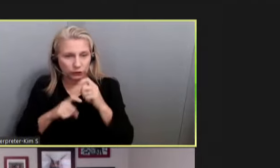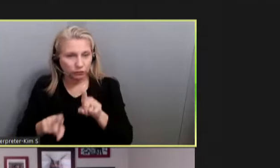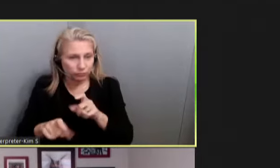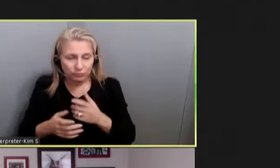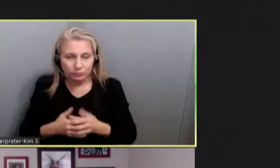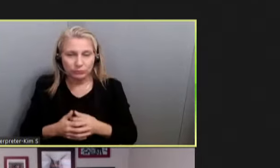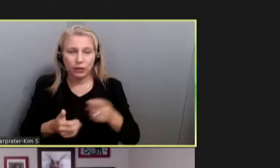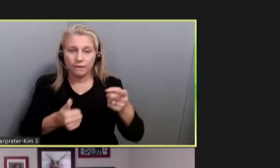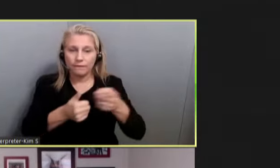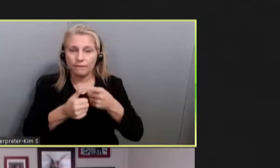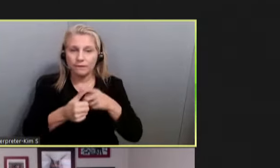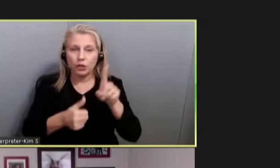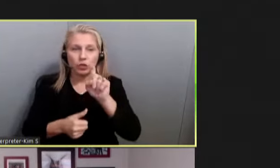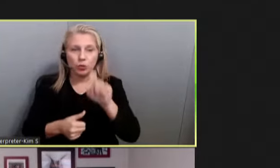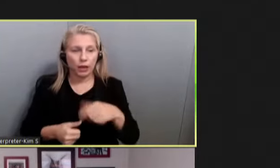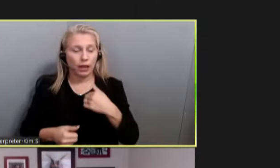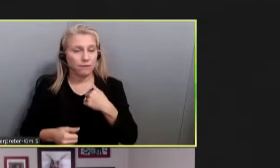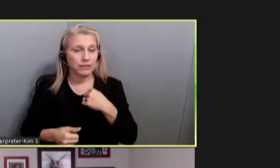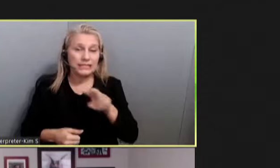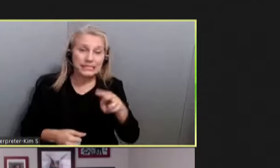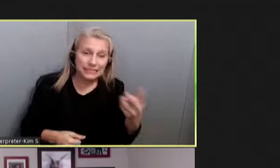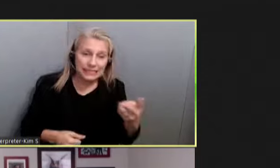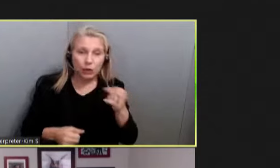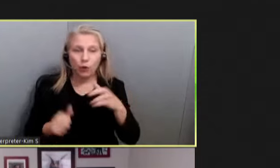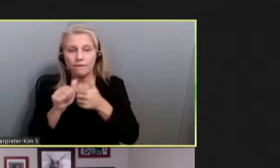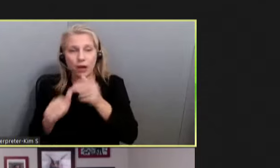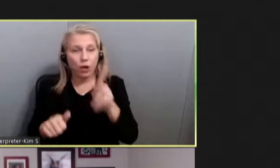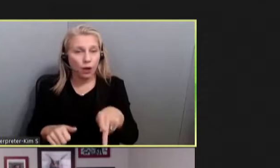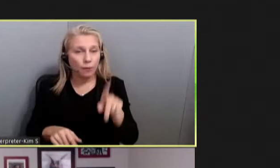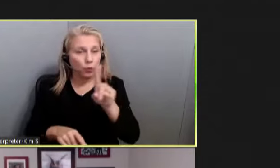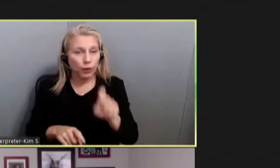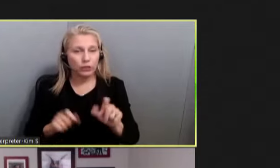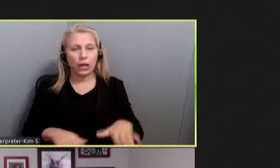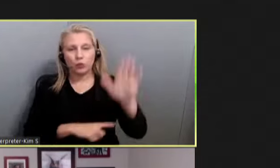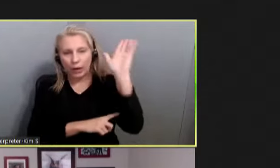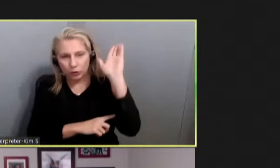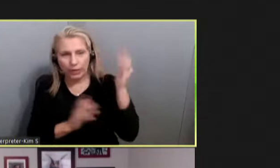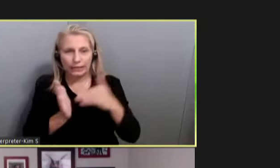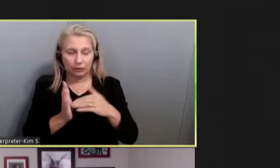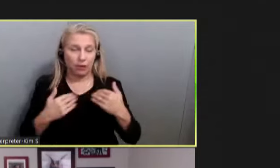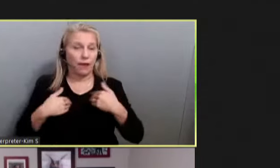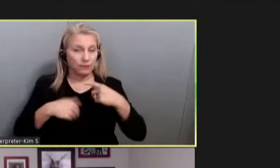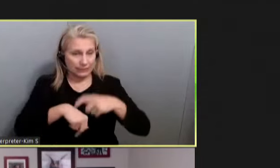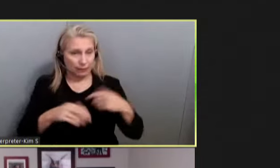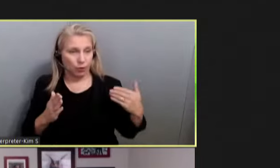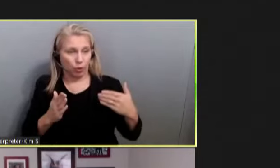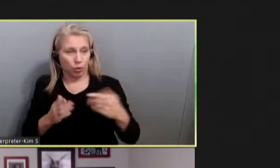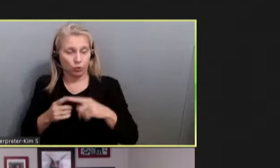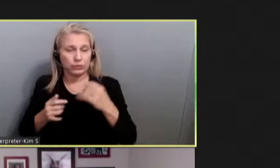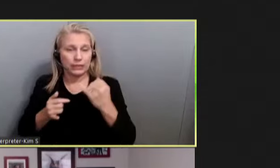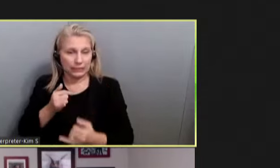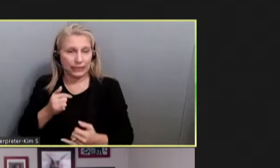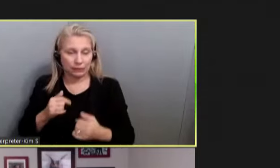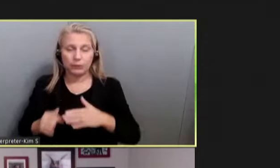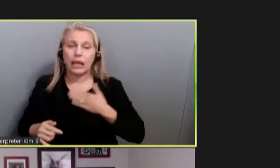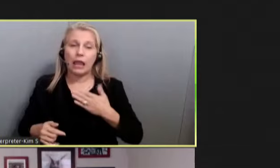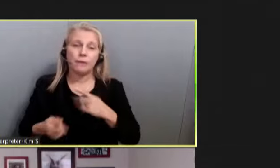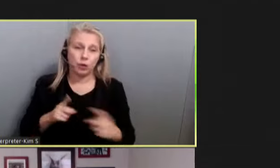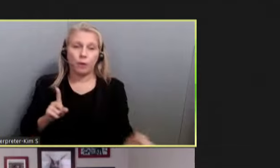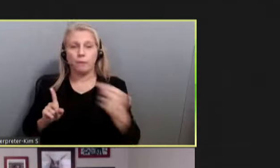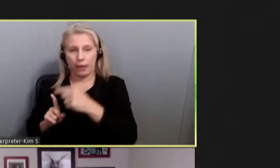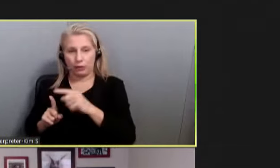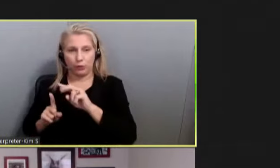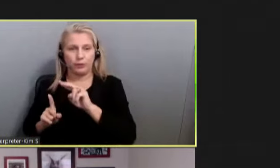first questions first. If you have any second questions or follow-ups, you can raise your hand again. And if we have some time towards the end, we'll be happy to go back to those